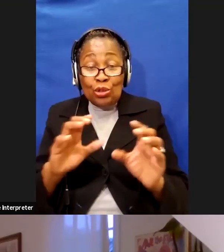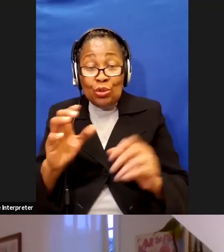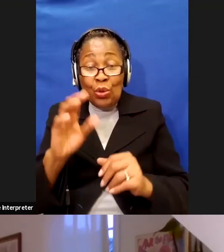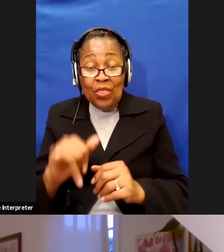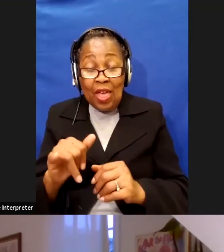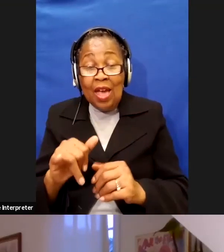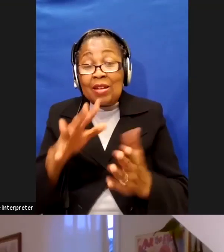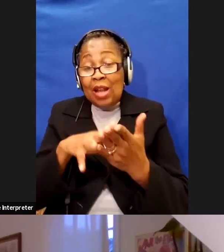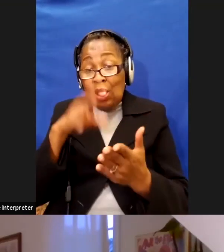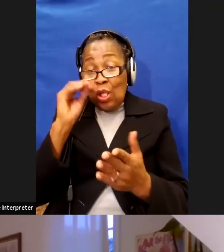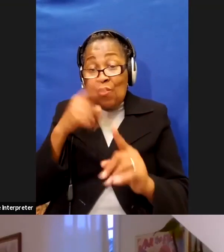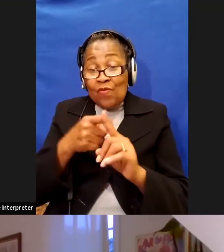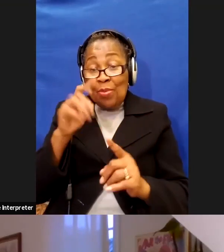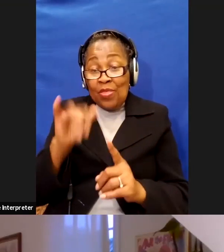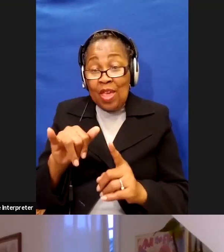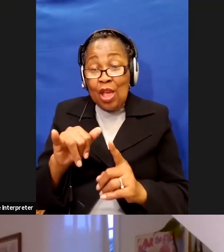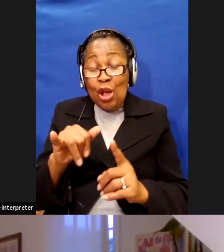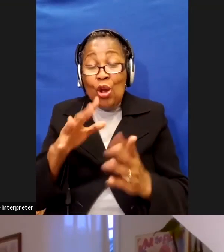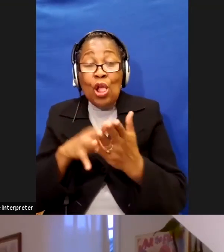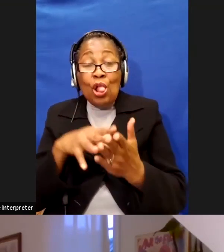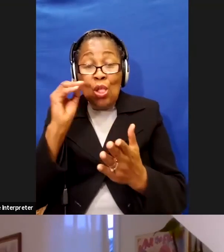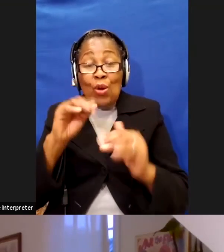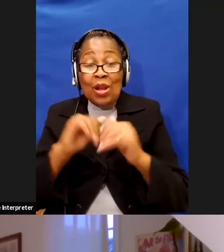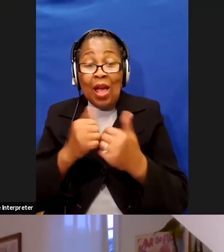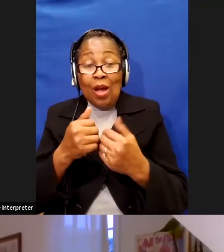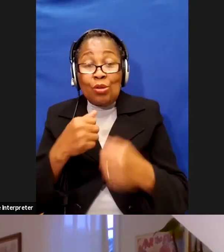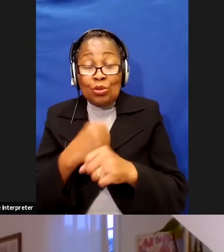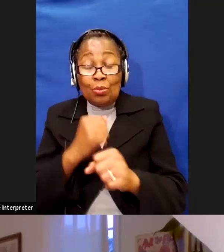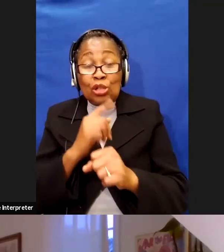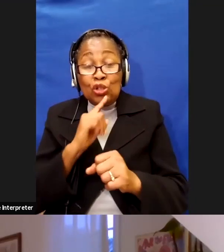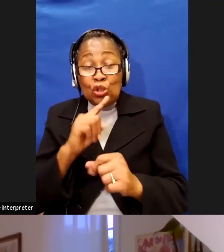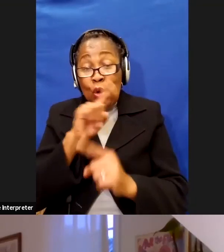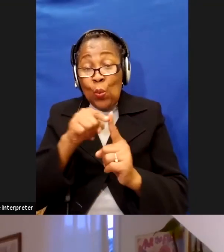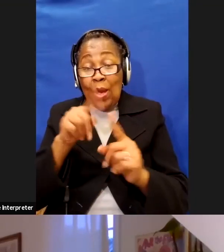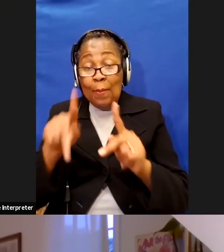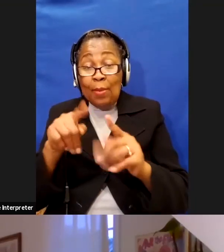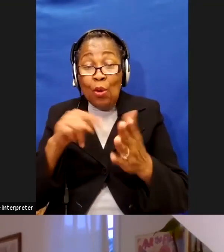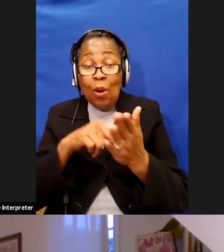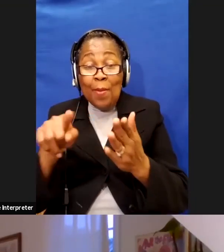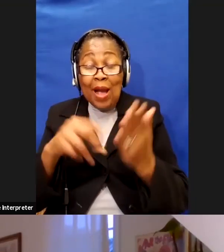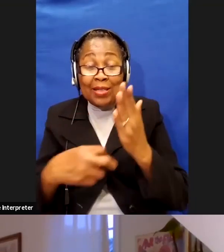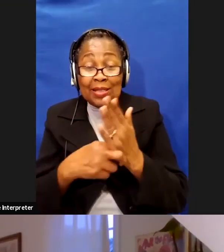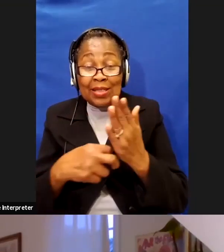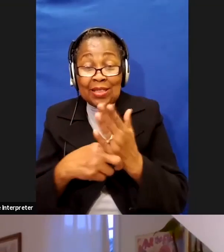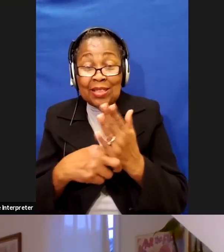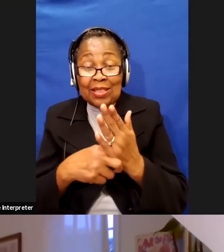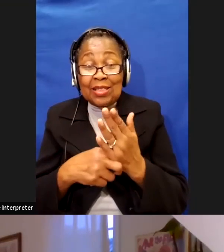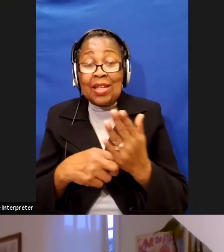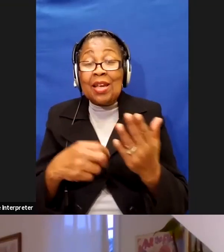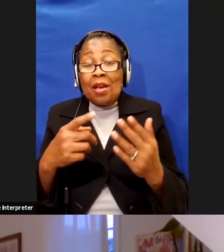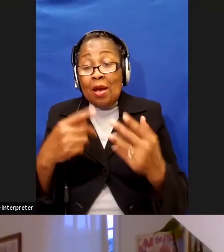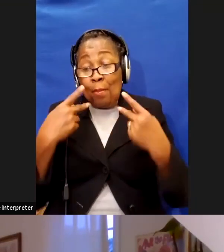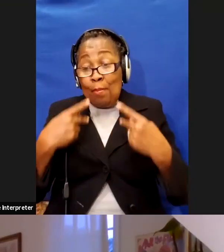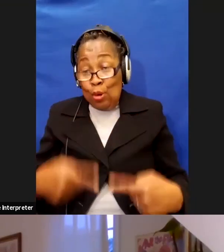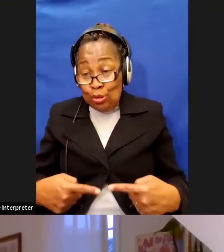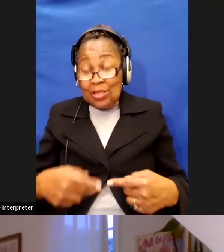from there. Learned how to ensure that when people are buying tickets, that they have a way, a human being, myself,